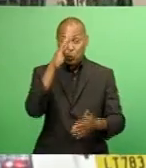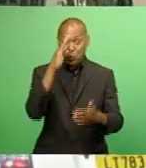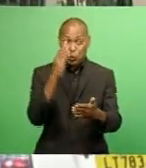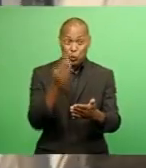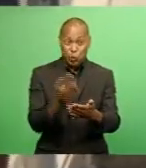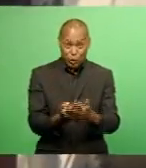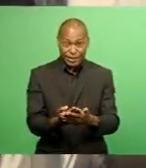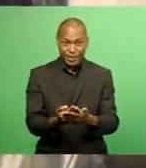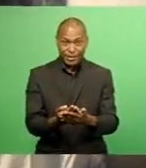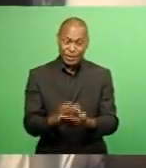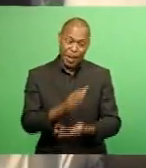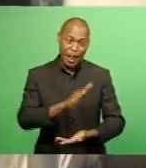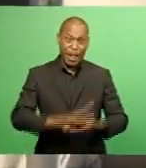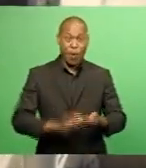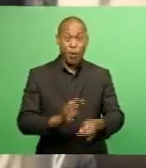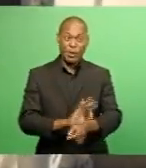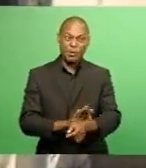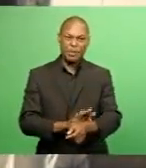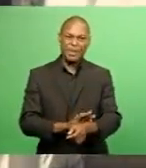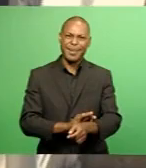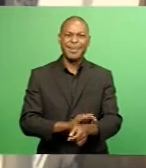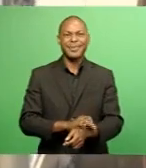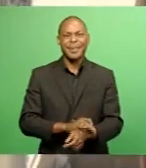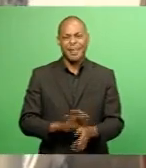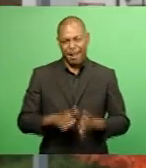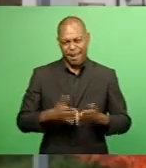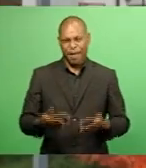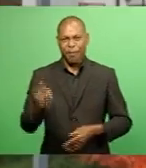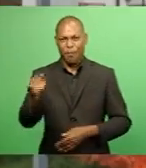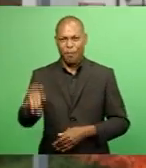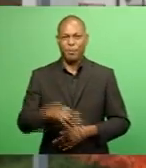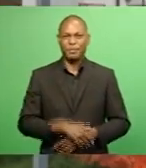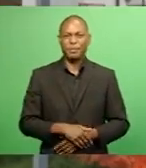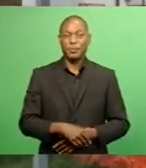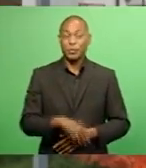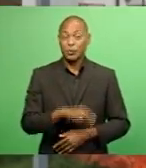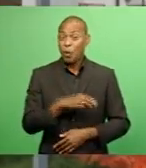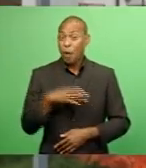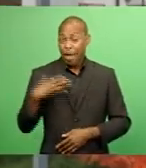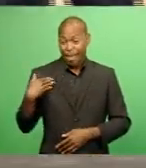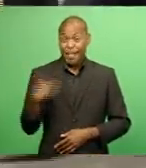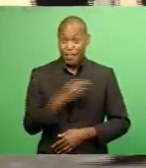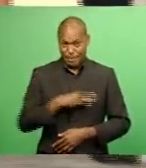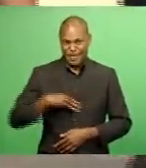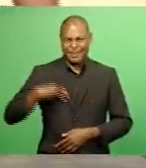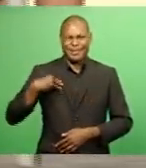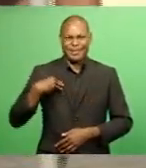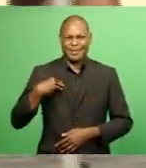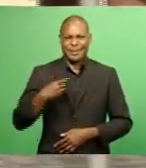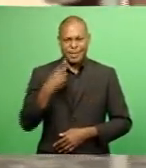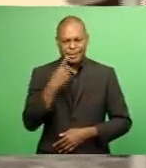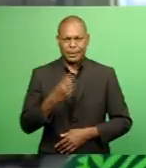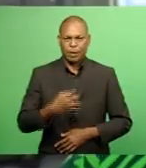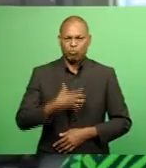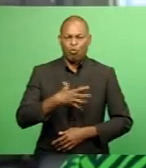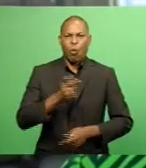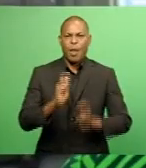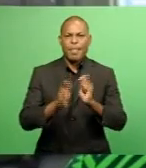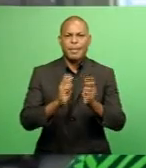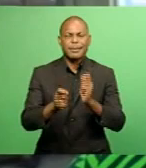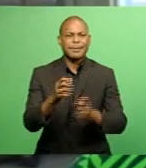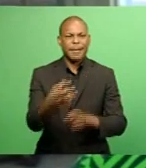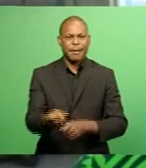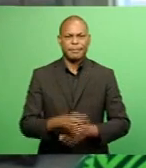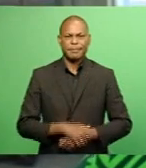CWM hospital have been discharged. Health Minister Dr. Firemi Wangai-Nambete says more tests are being conducted.